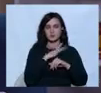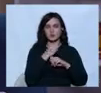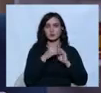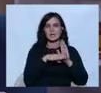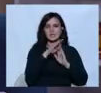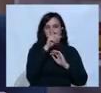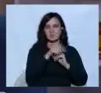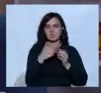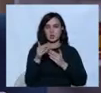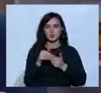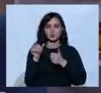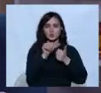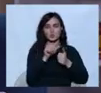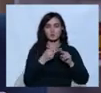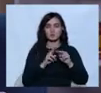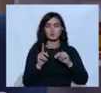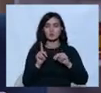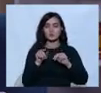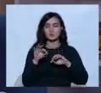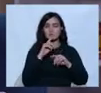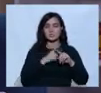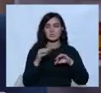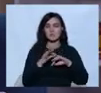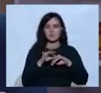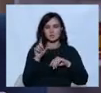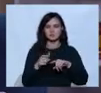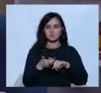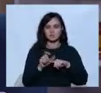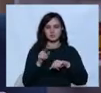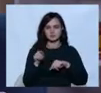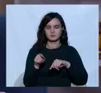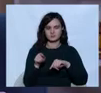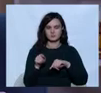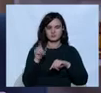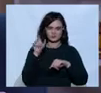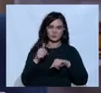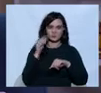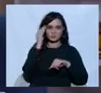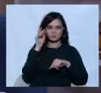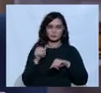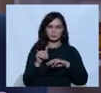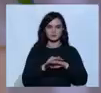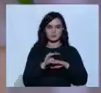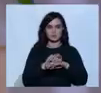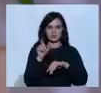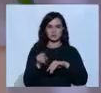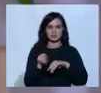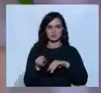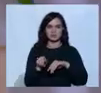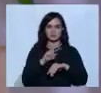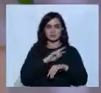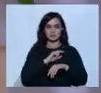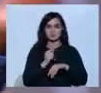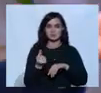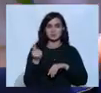him. Despite Bassanio's warnings, Antonio agrees. Back in Belmont, Portia welcomes